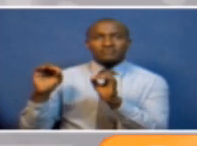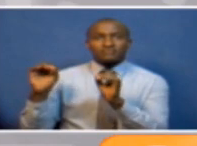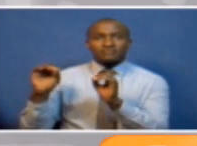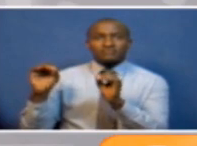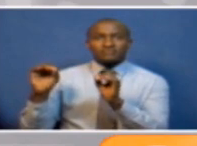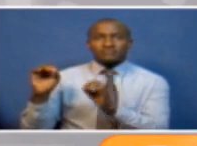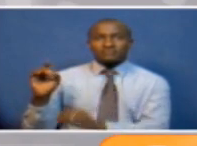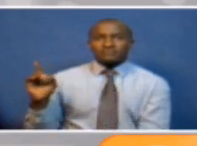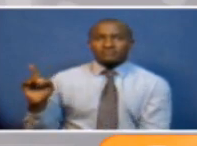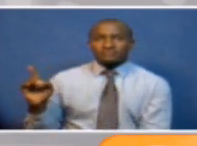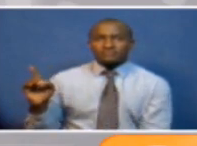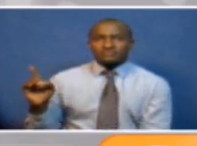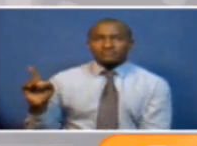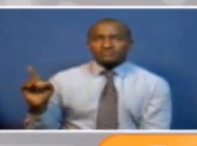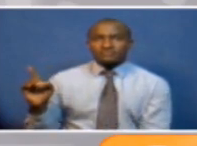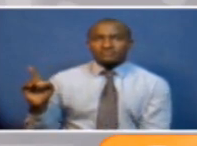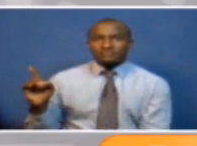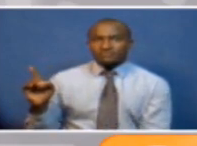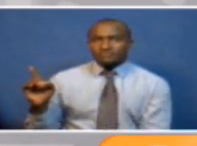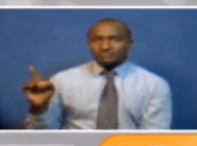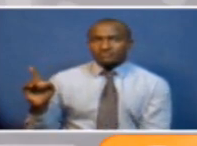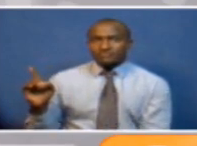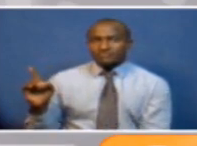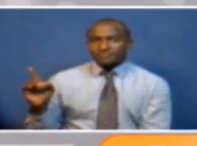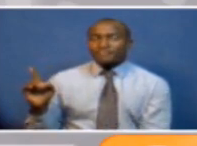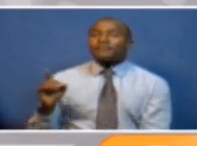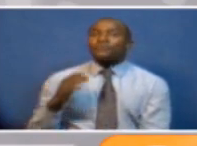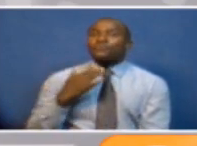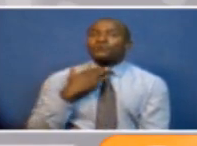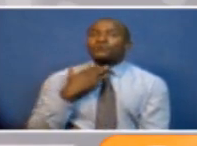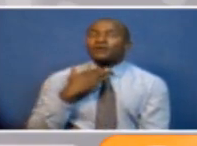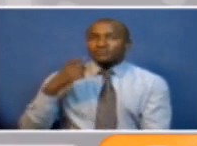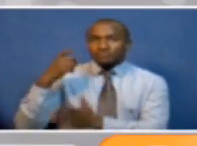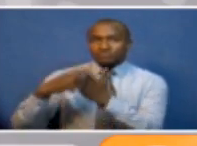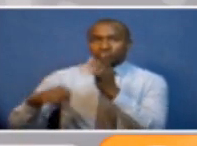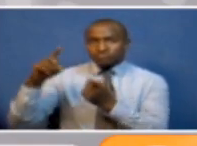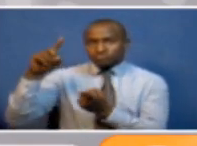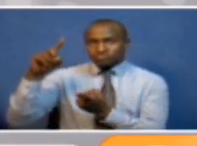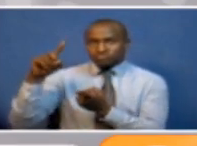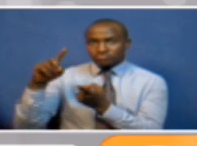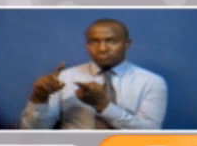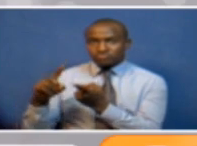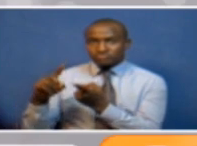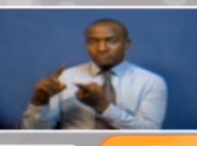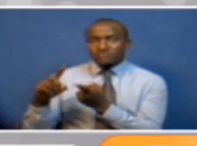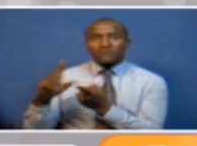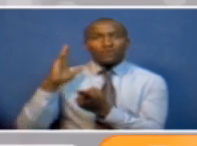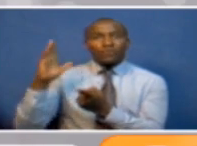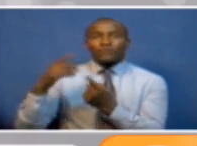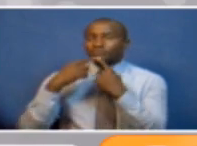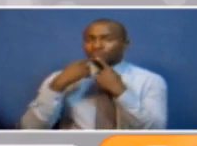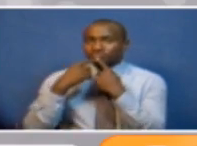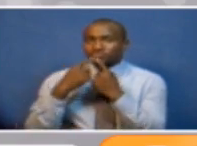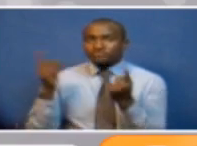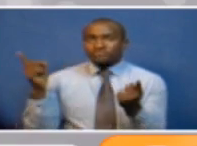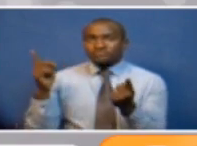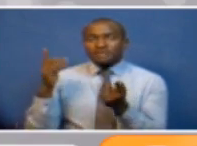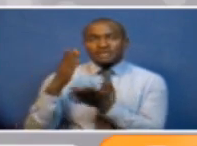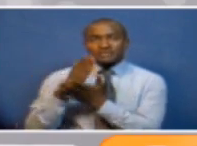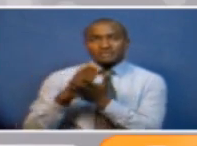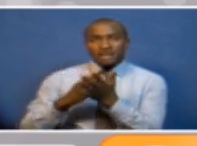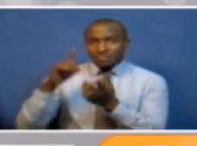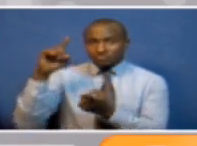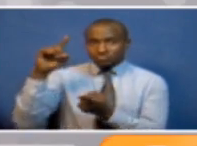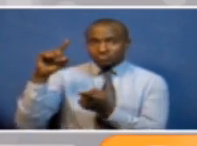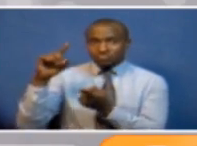cost on our electricity bills. The cost? The regulator is just about to announce some leaf on the power bills, I